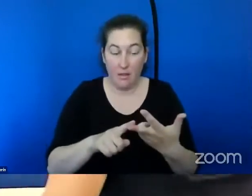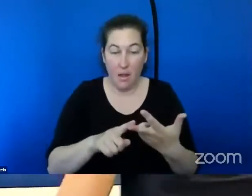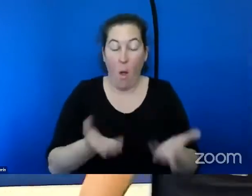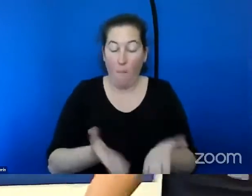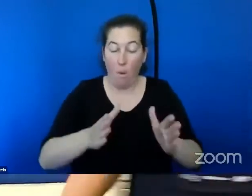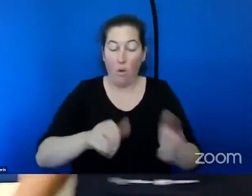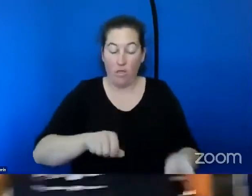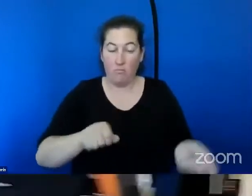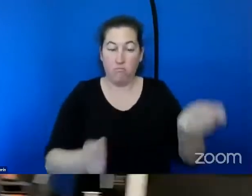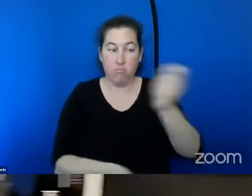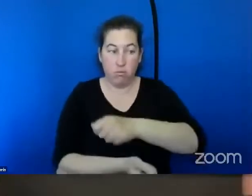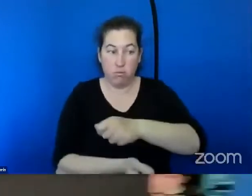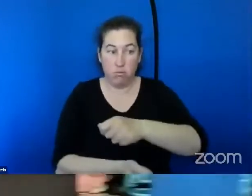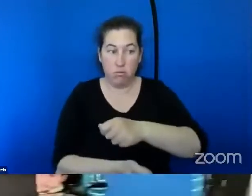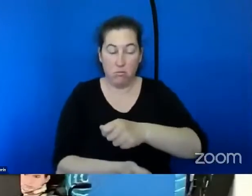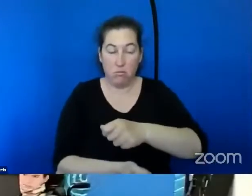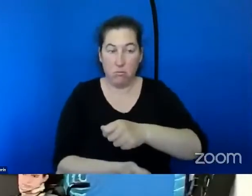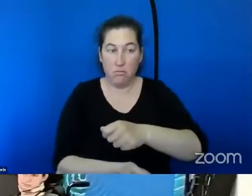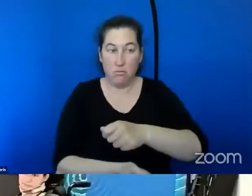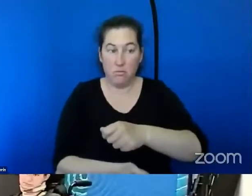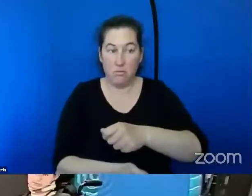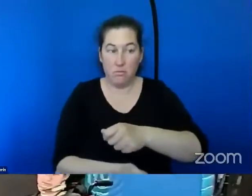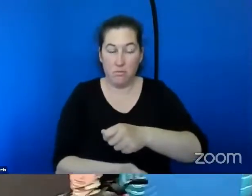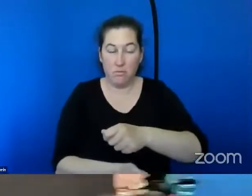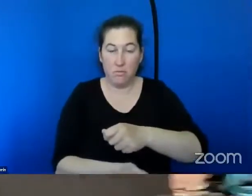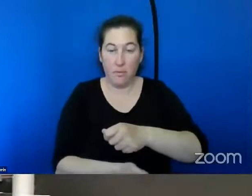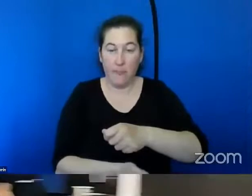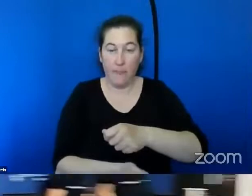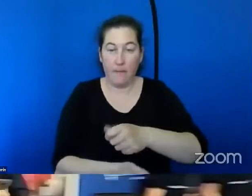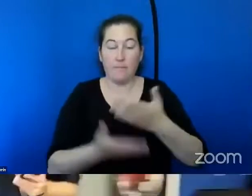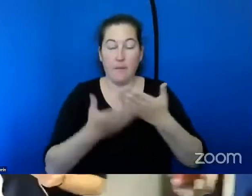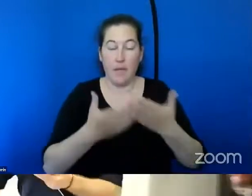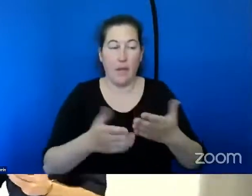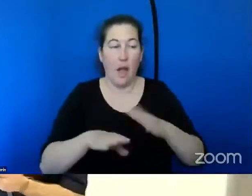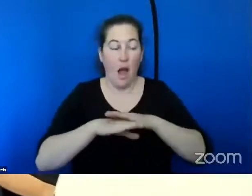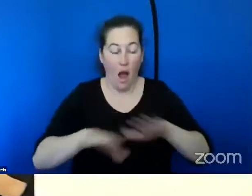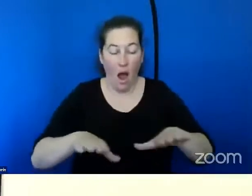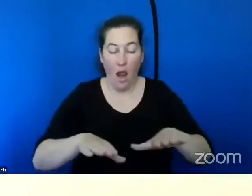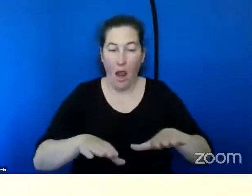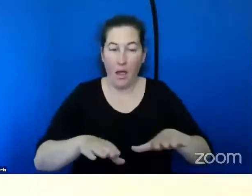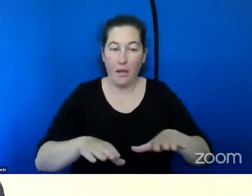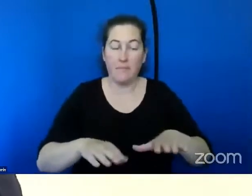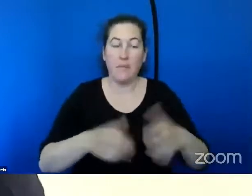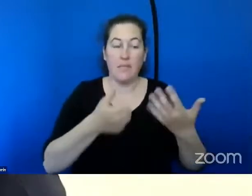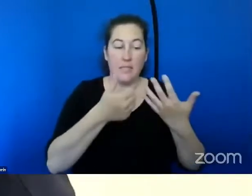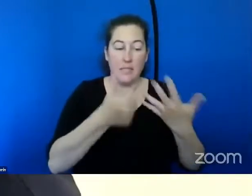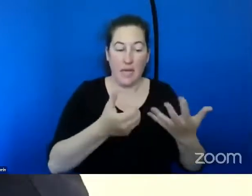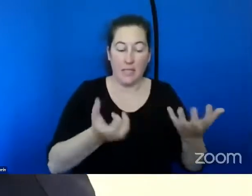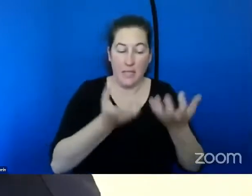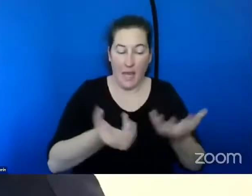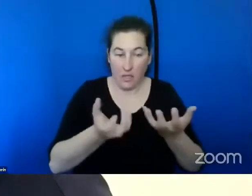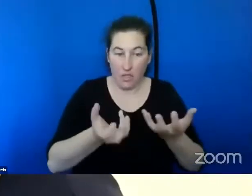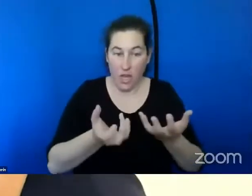pattern that he followed on his first heat. Now he goes for the ring. Just off a minute on the